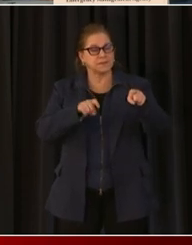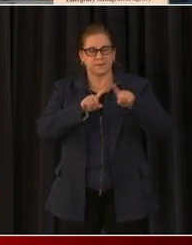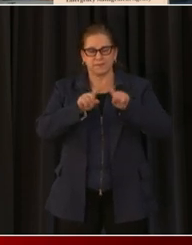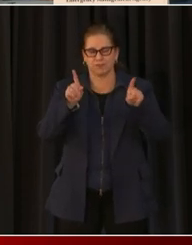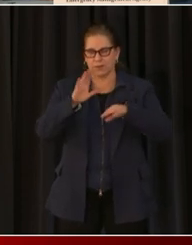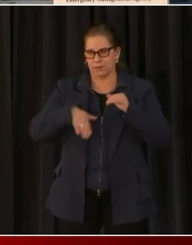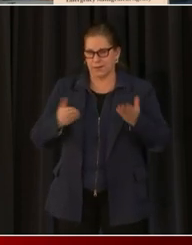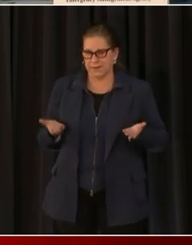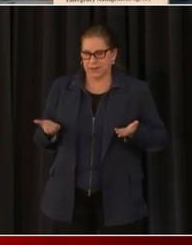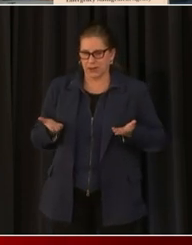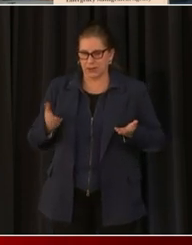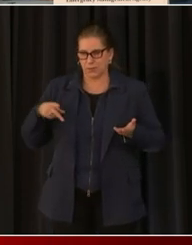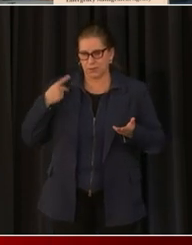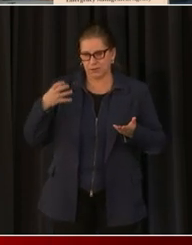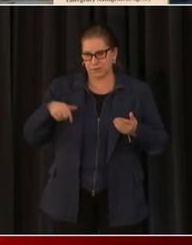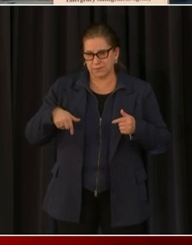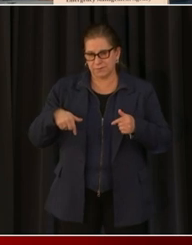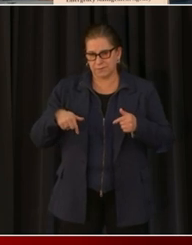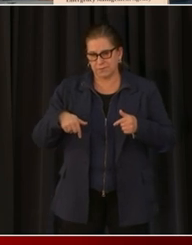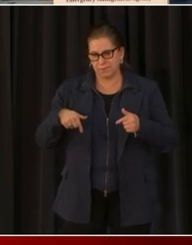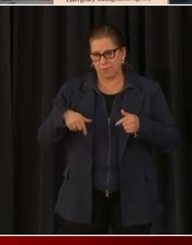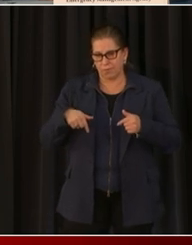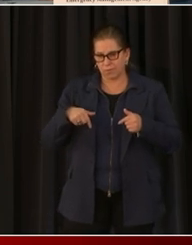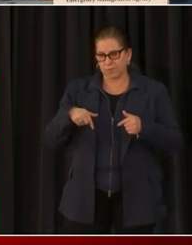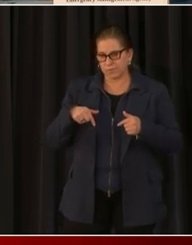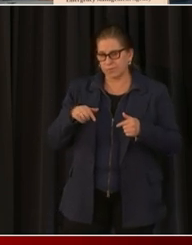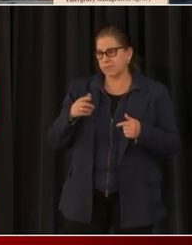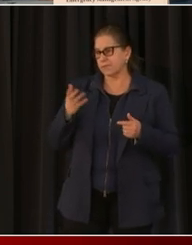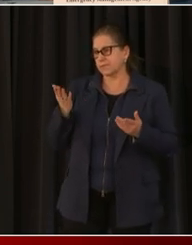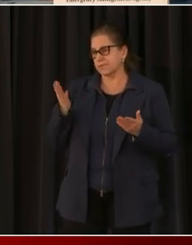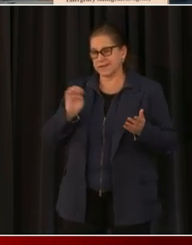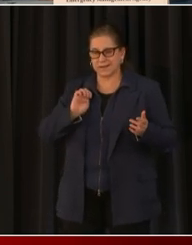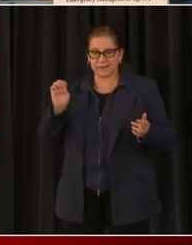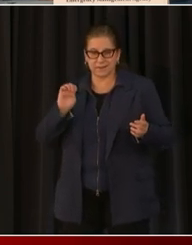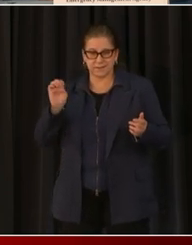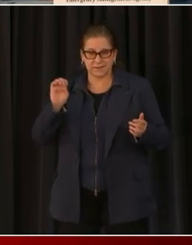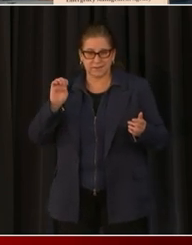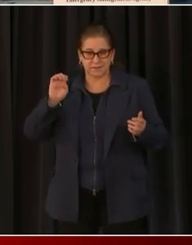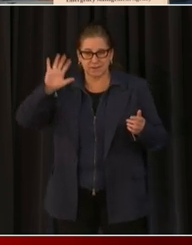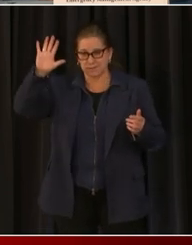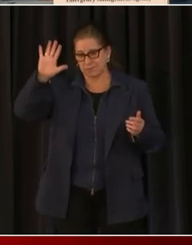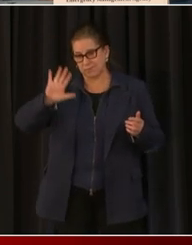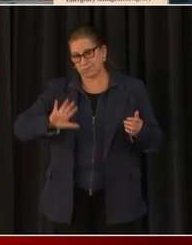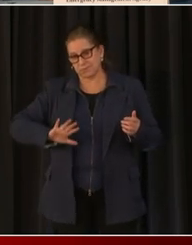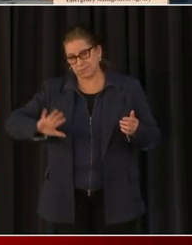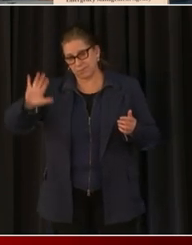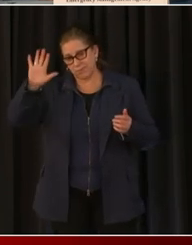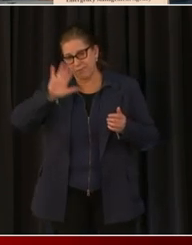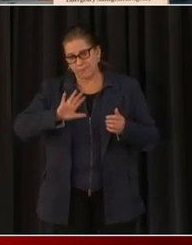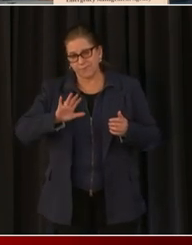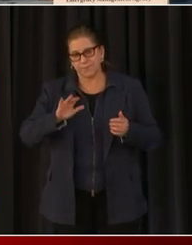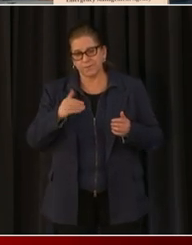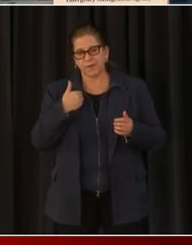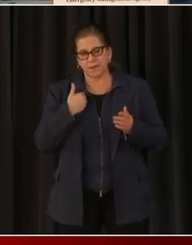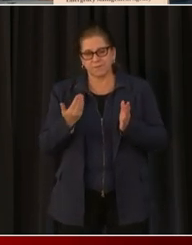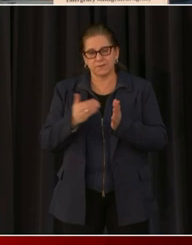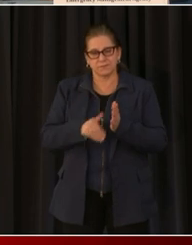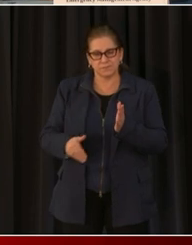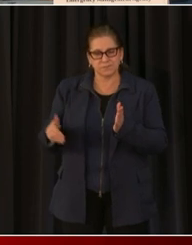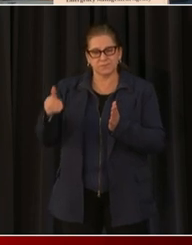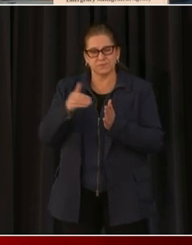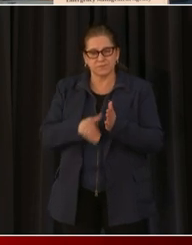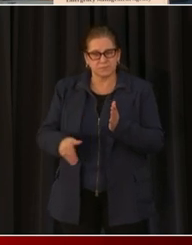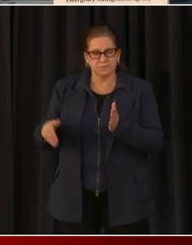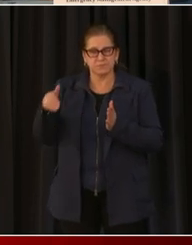throughout the East Coast of the United States, is provide a redundancy in our electrical grid. We